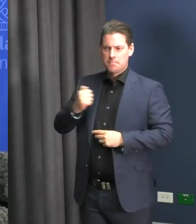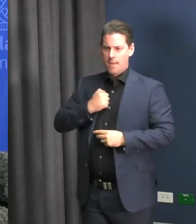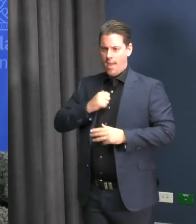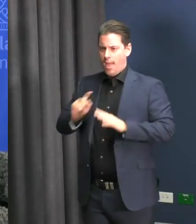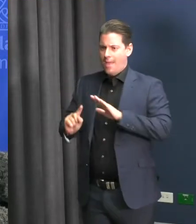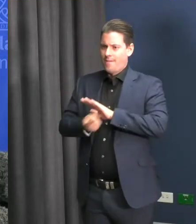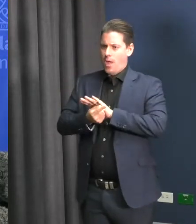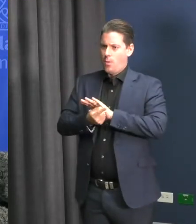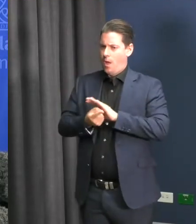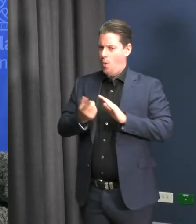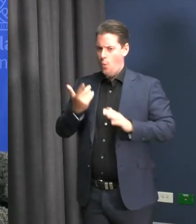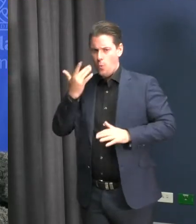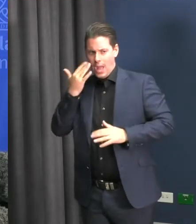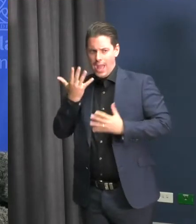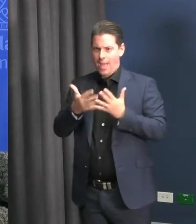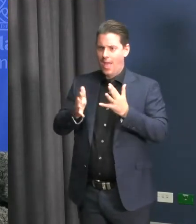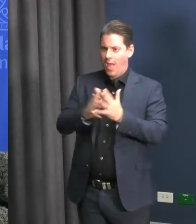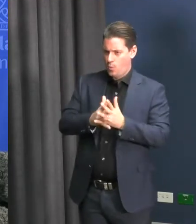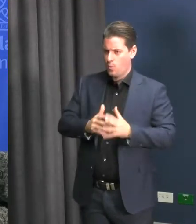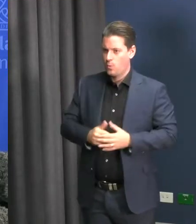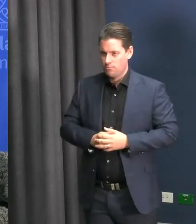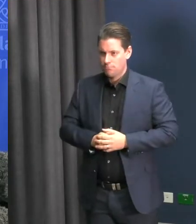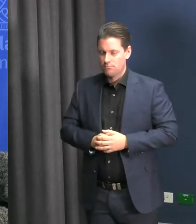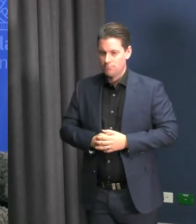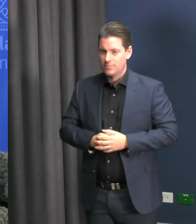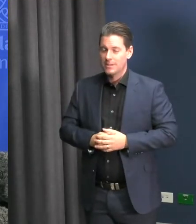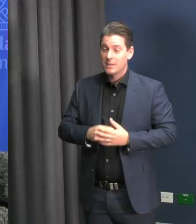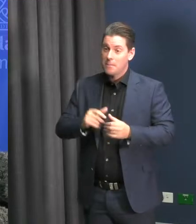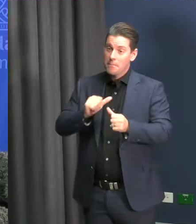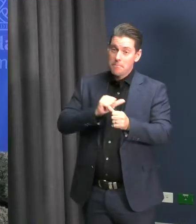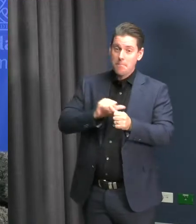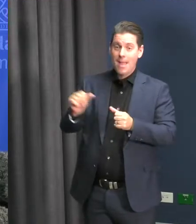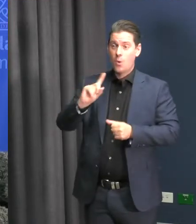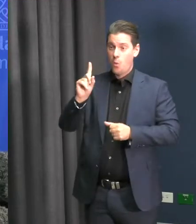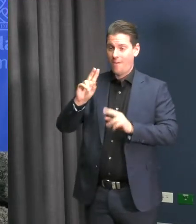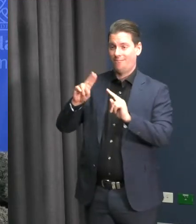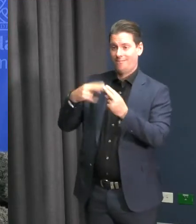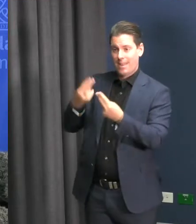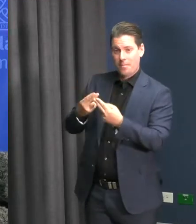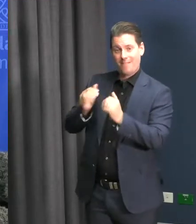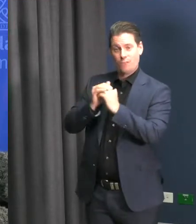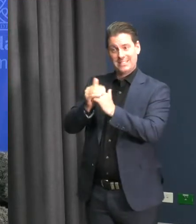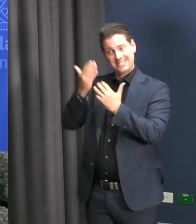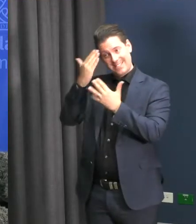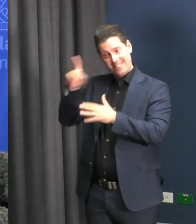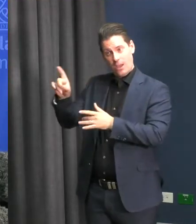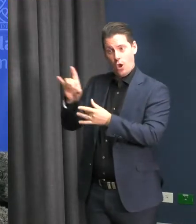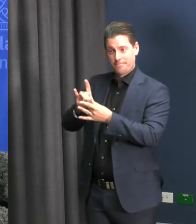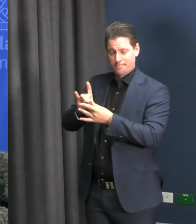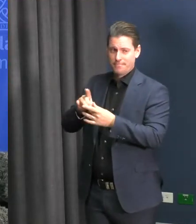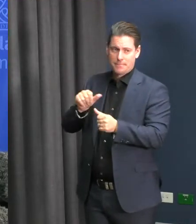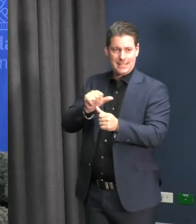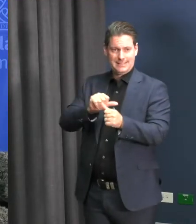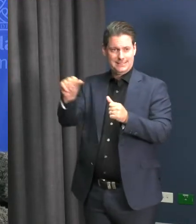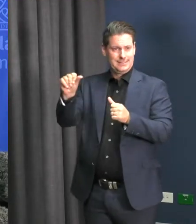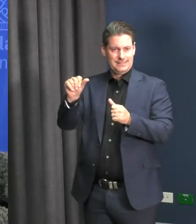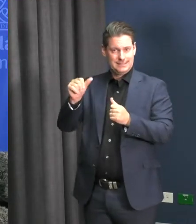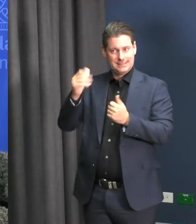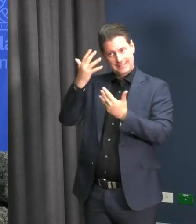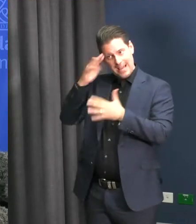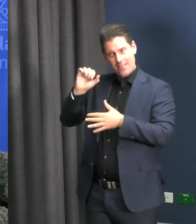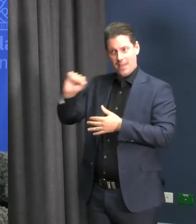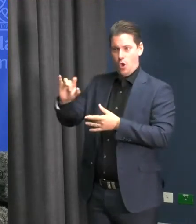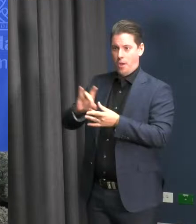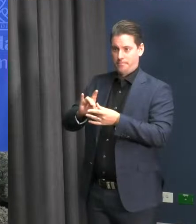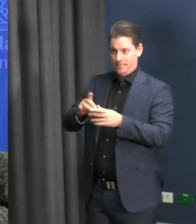now. We recommend that you stay with family and friends. If that is possible, that is the best place for you to go